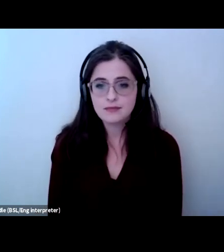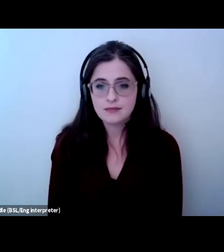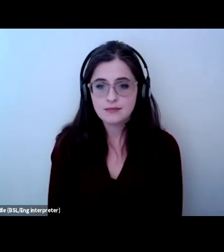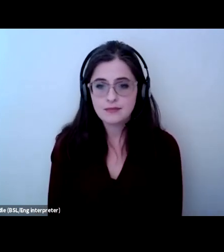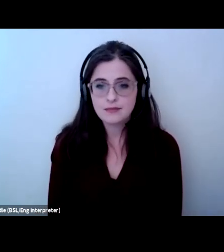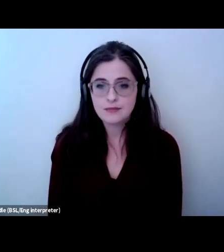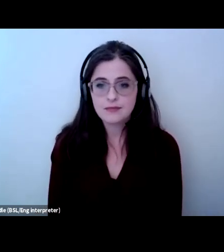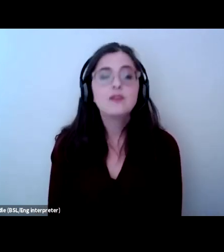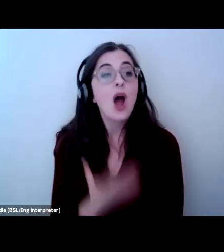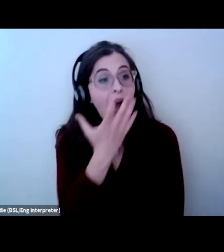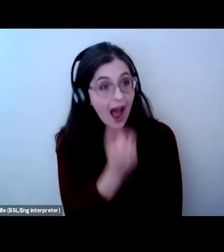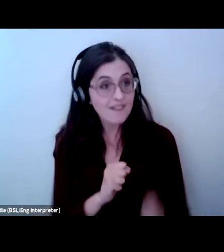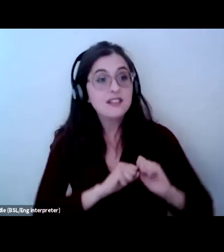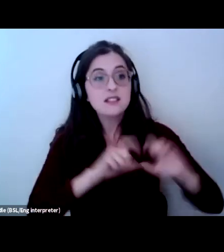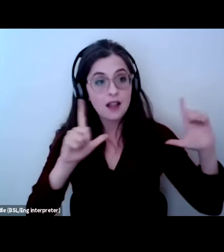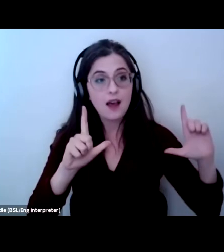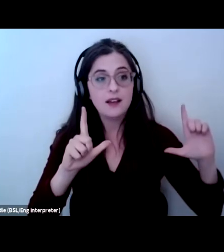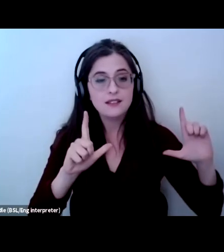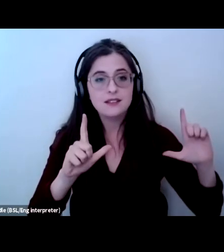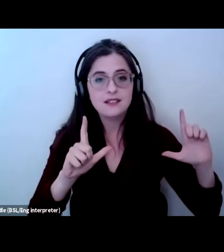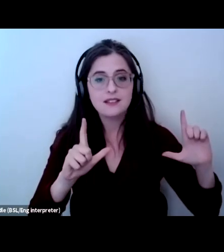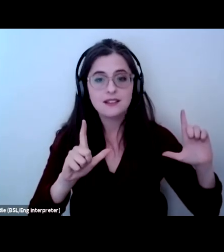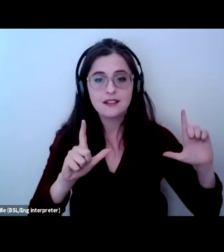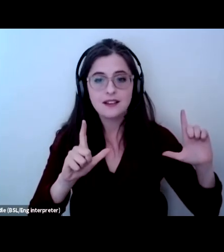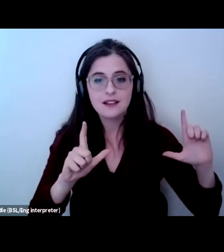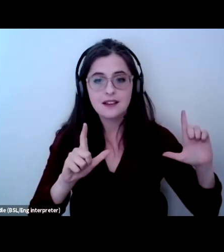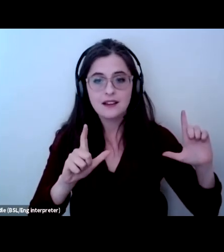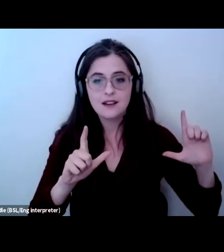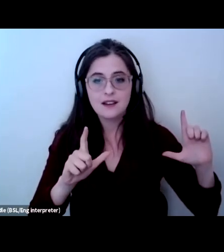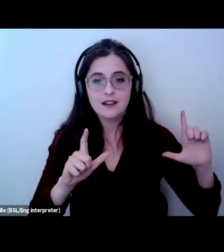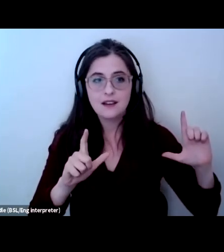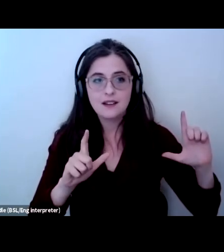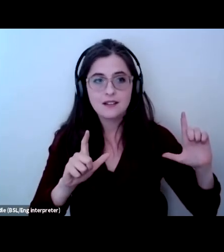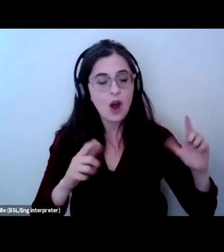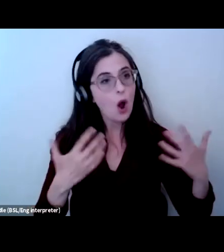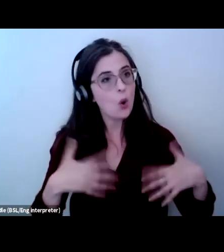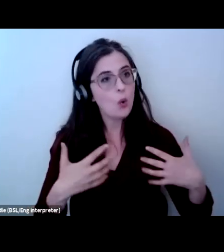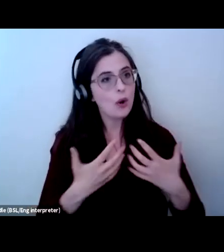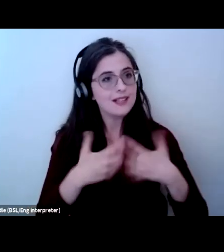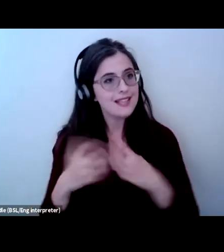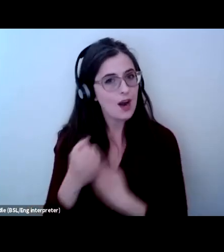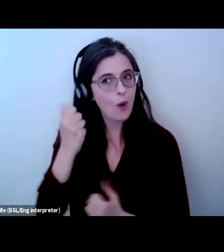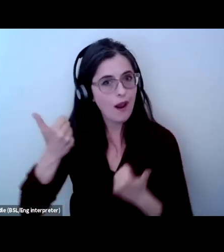Okay, I've got your slides. This is such an excellent tech win.